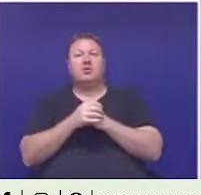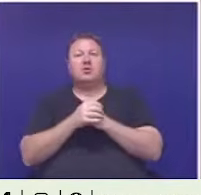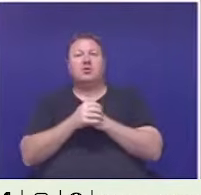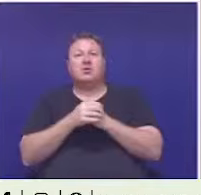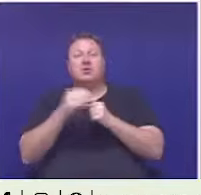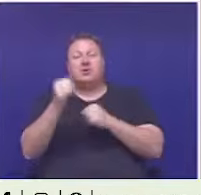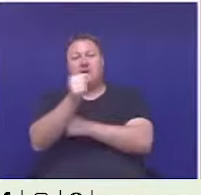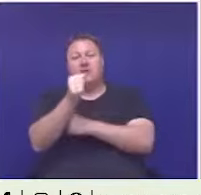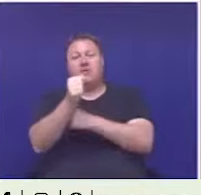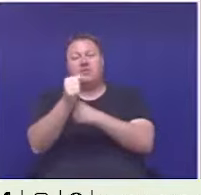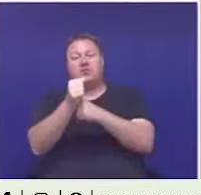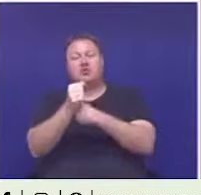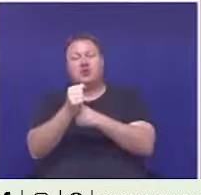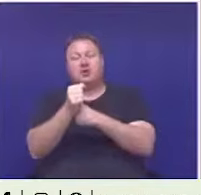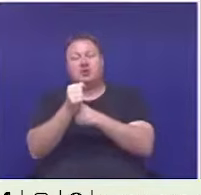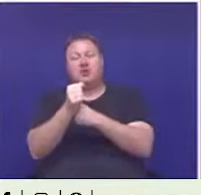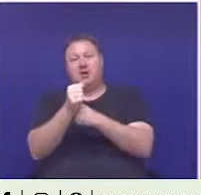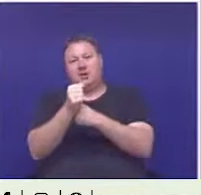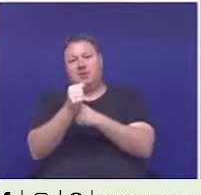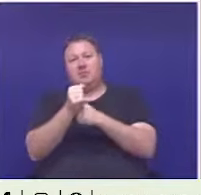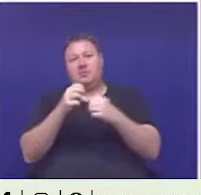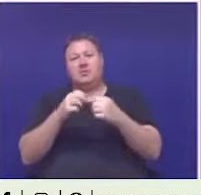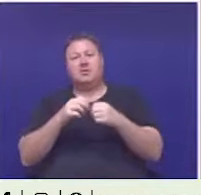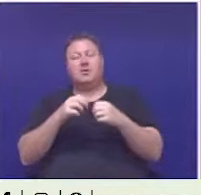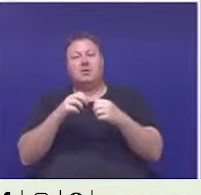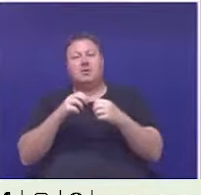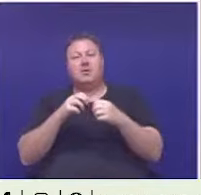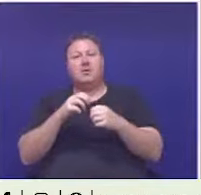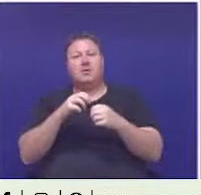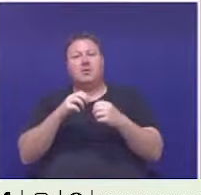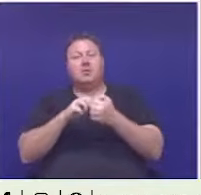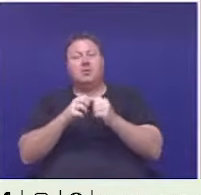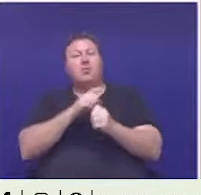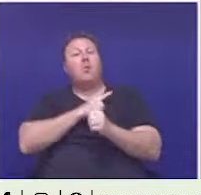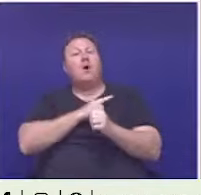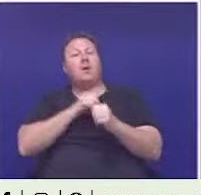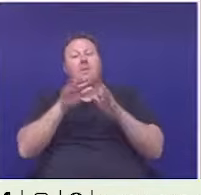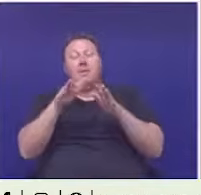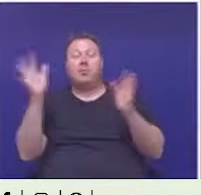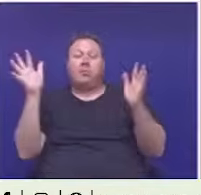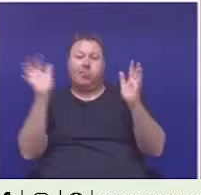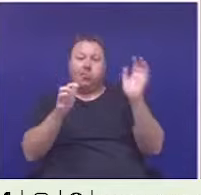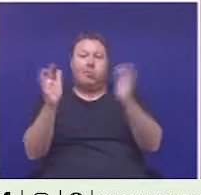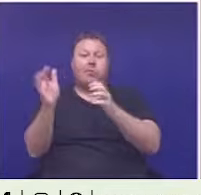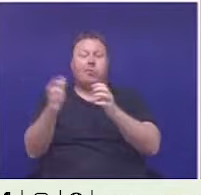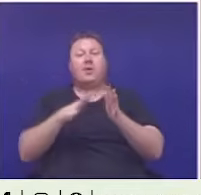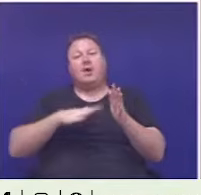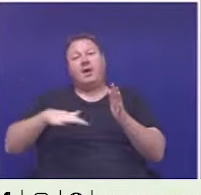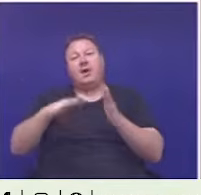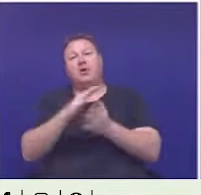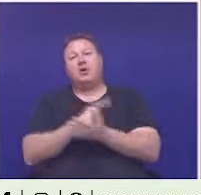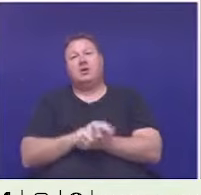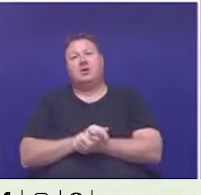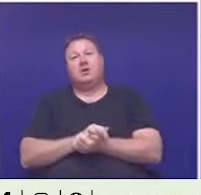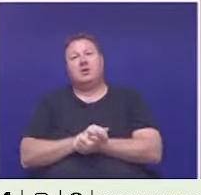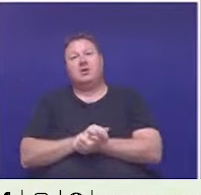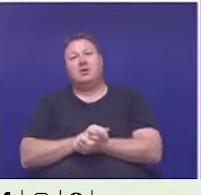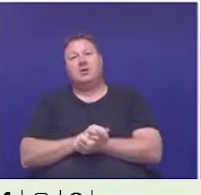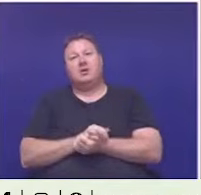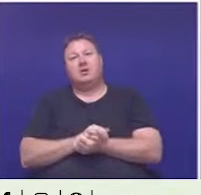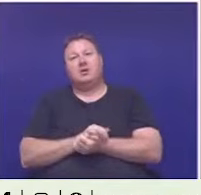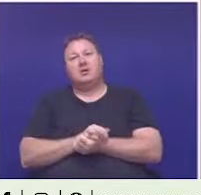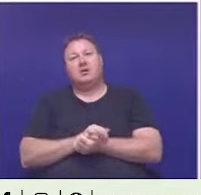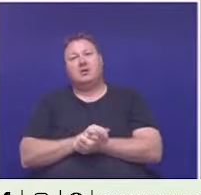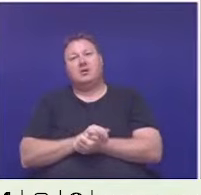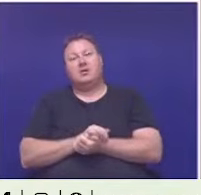because of the sheer volume of people who are descending into those areas. And so I think, as I said, I think it